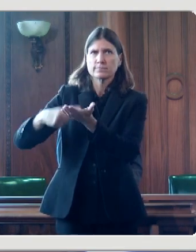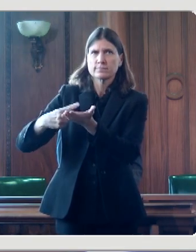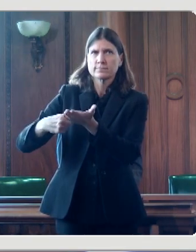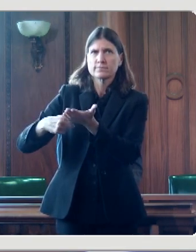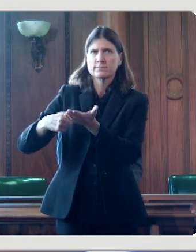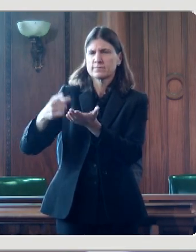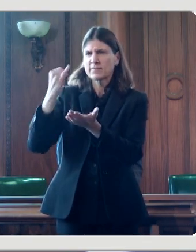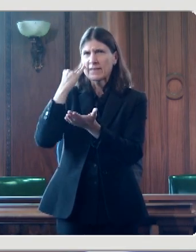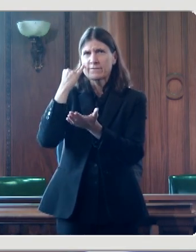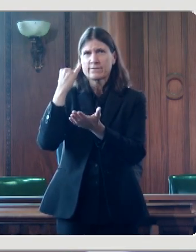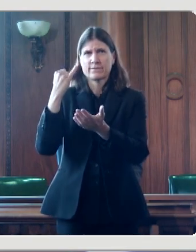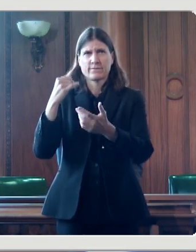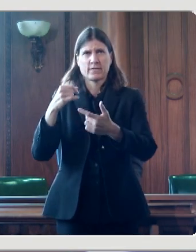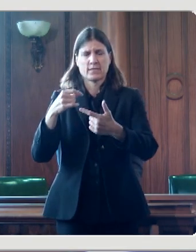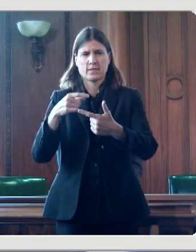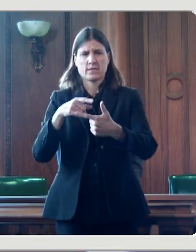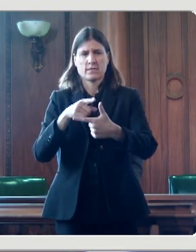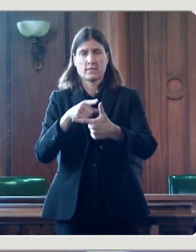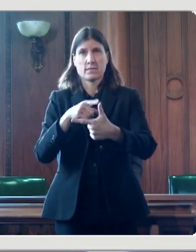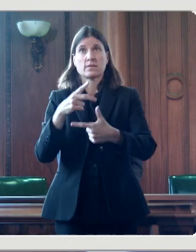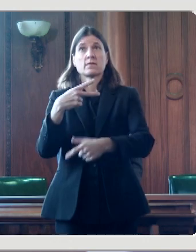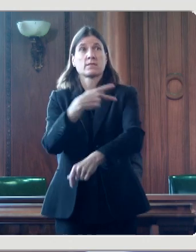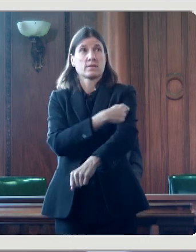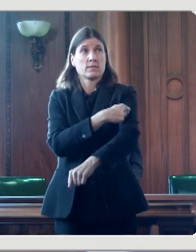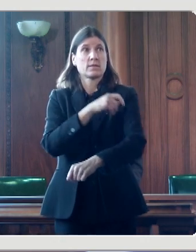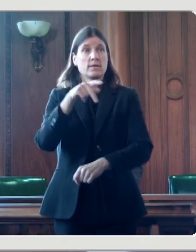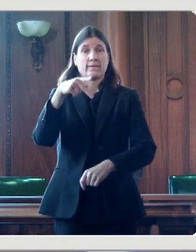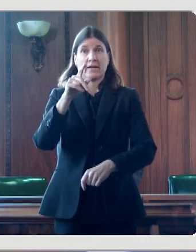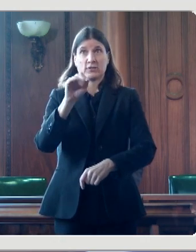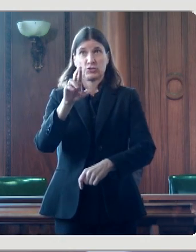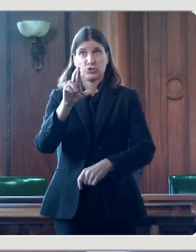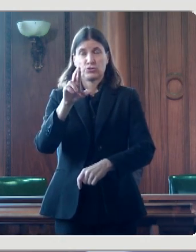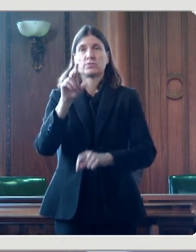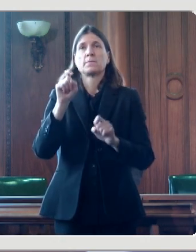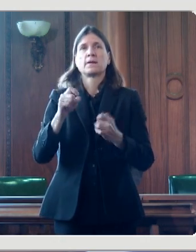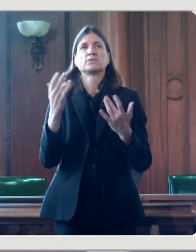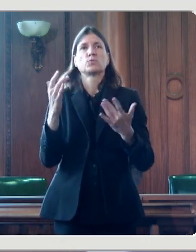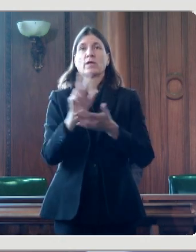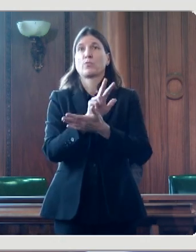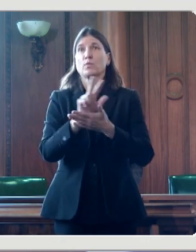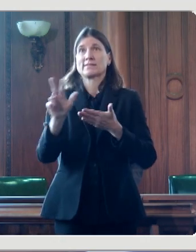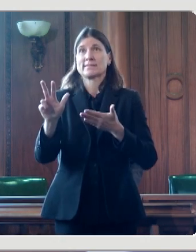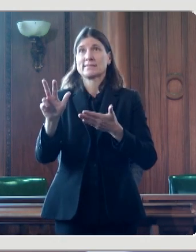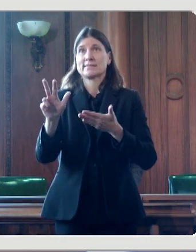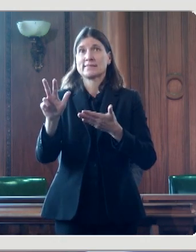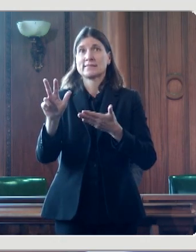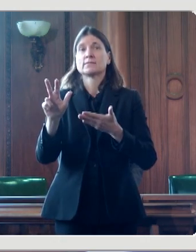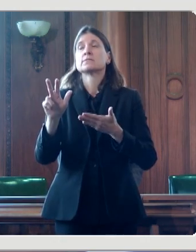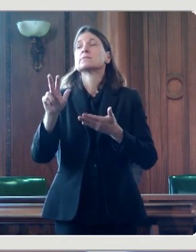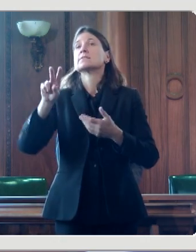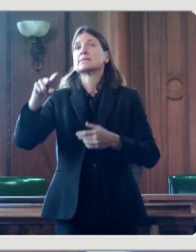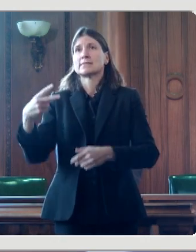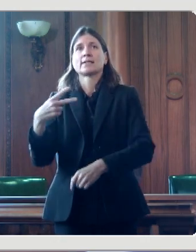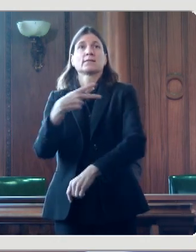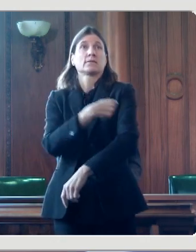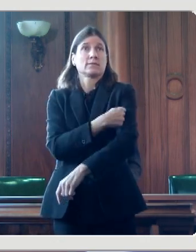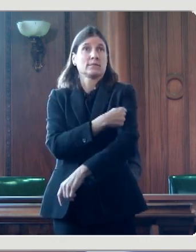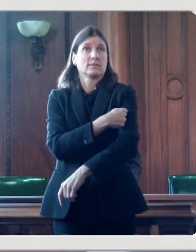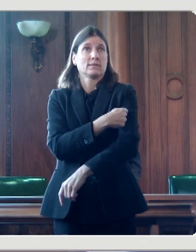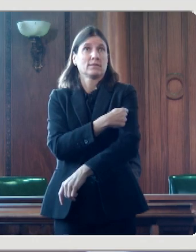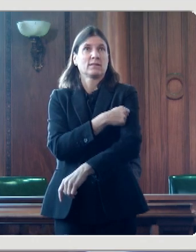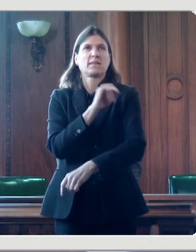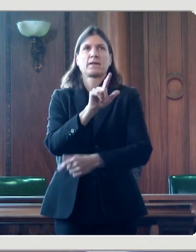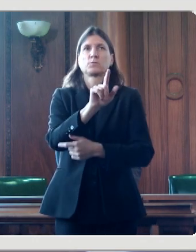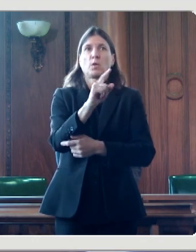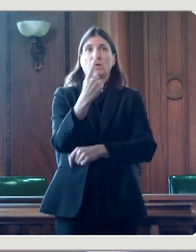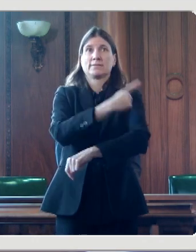to review whether or not a lower dose of the Moderna vaccine would be just as effective and provide more supply going forward. And I